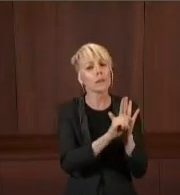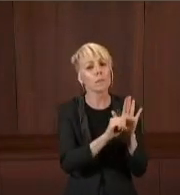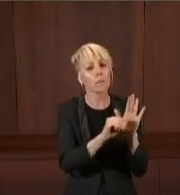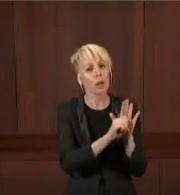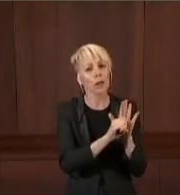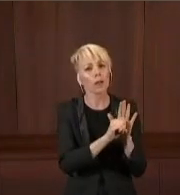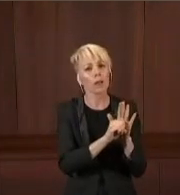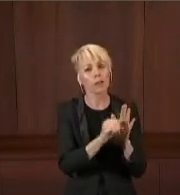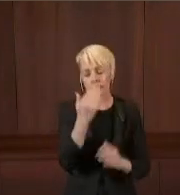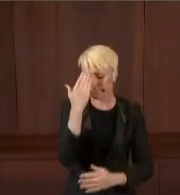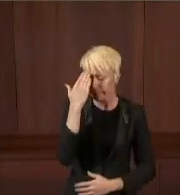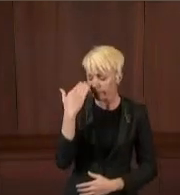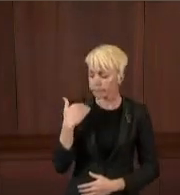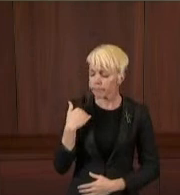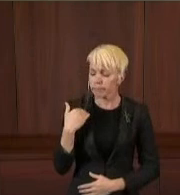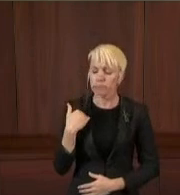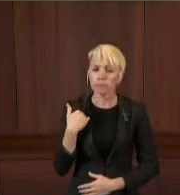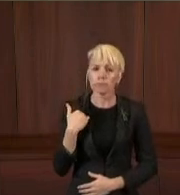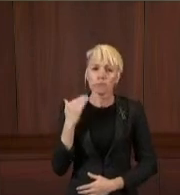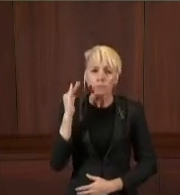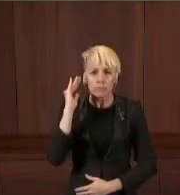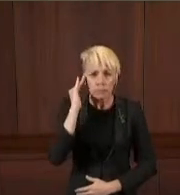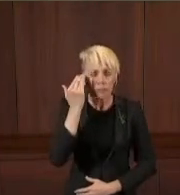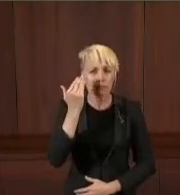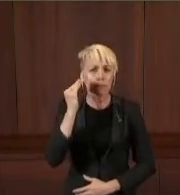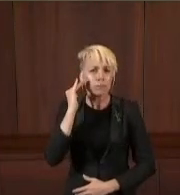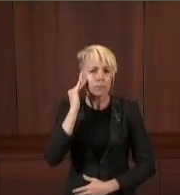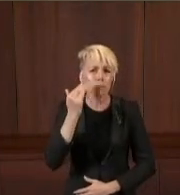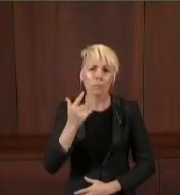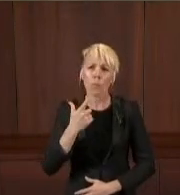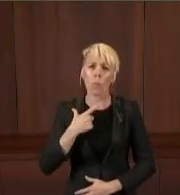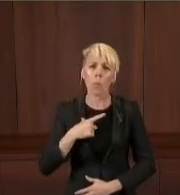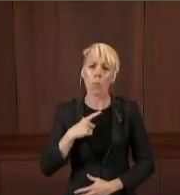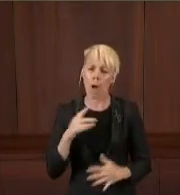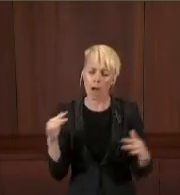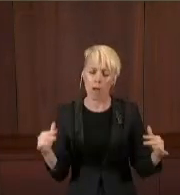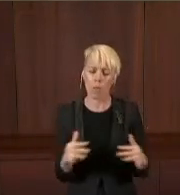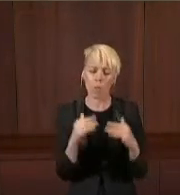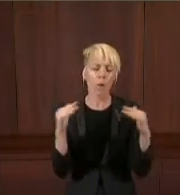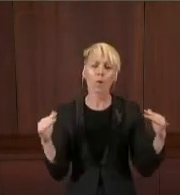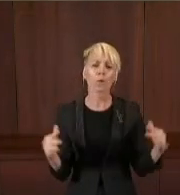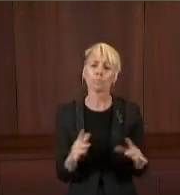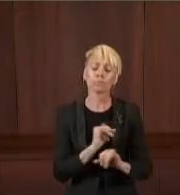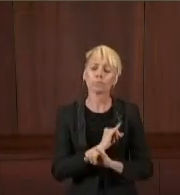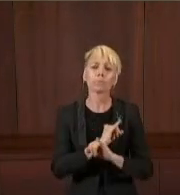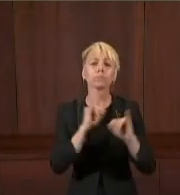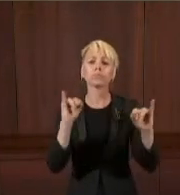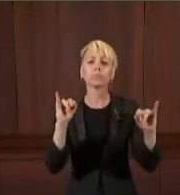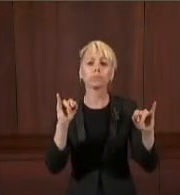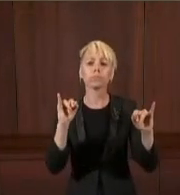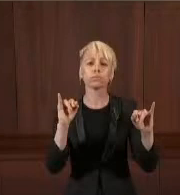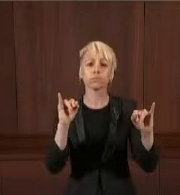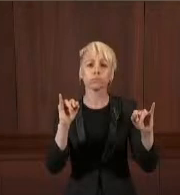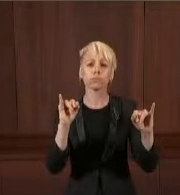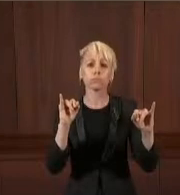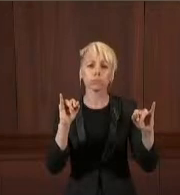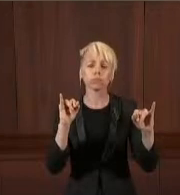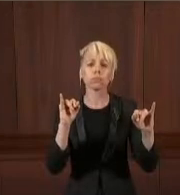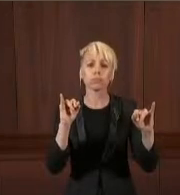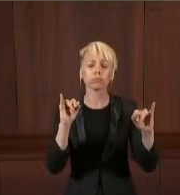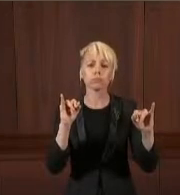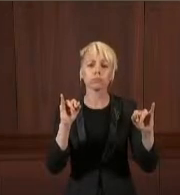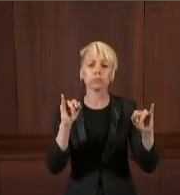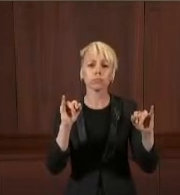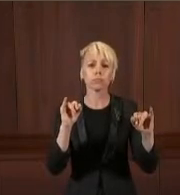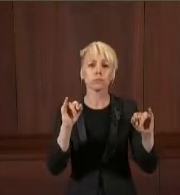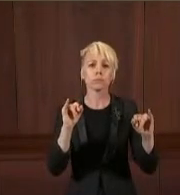endured and tell us why the ravages of war should never be endured. They are a statement as to why